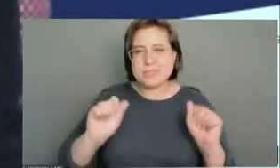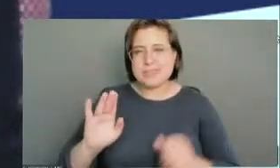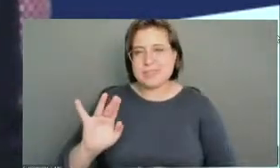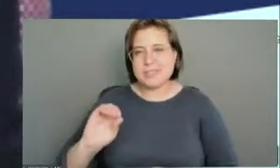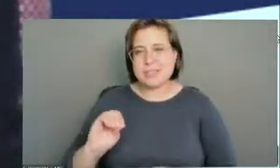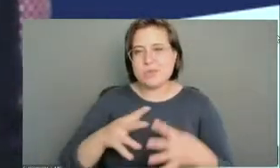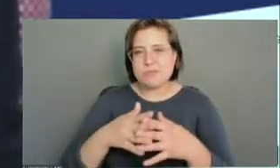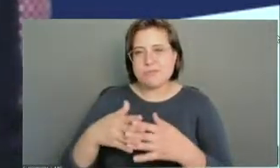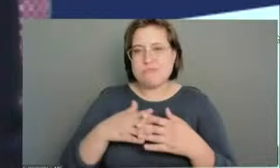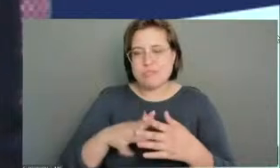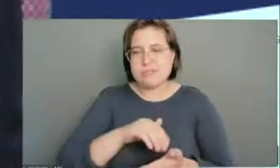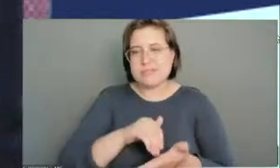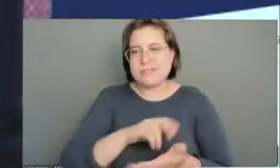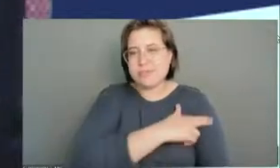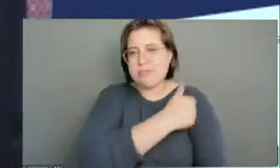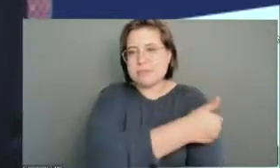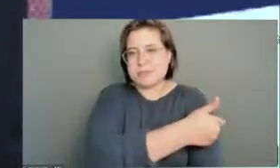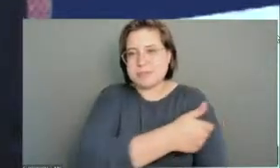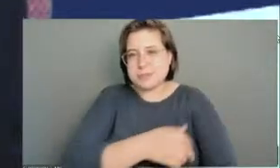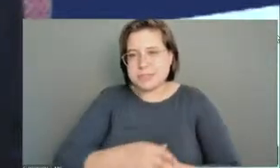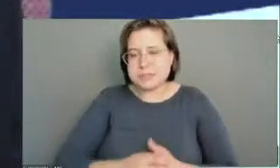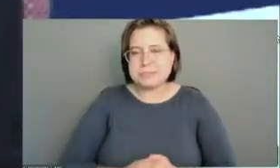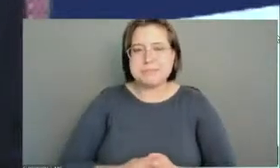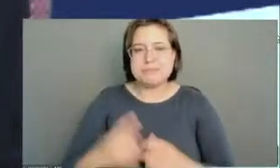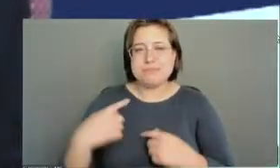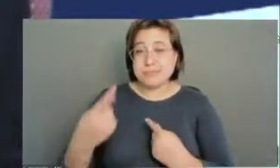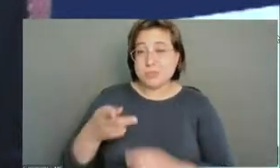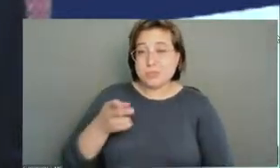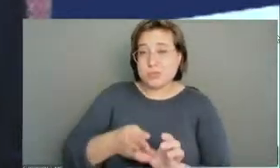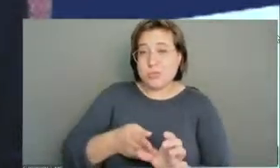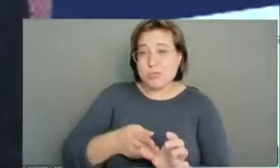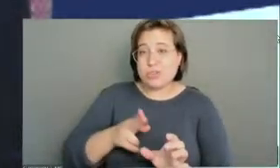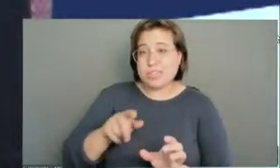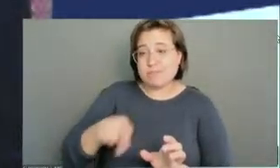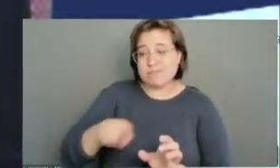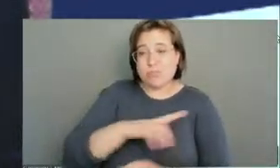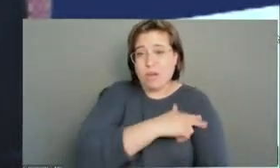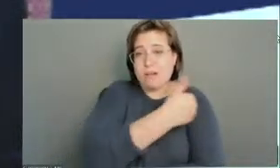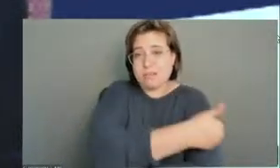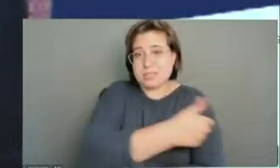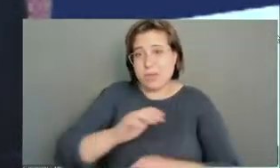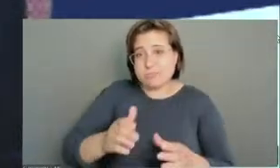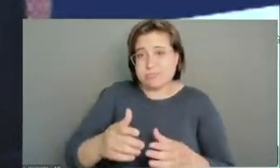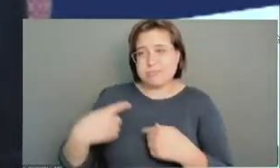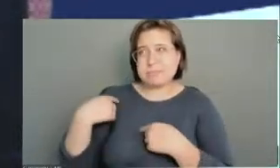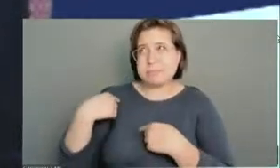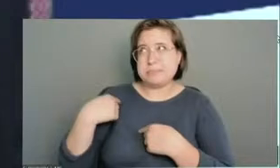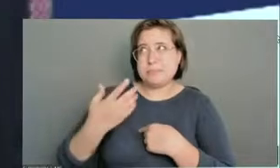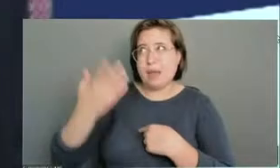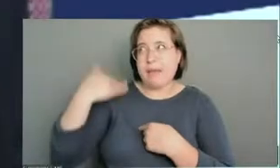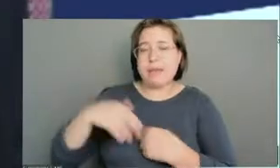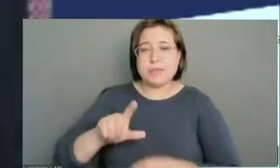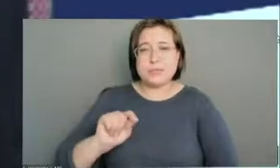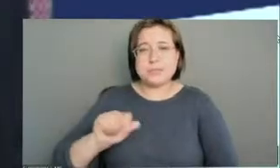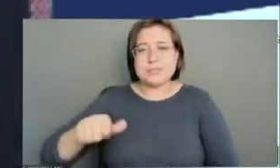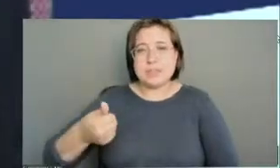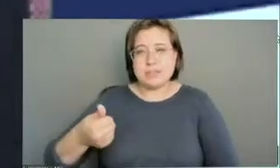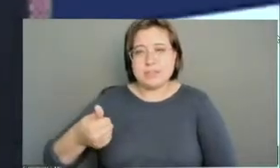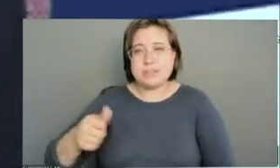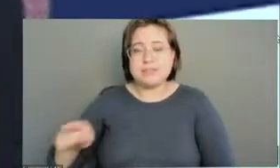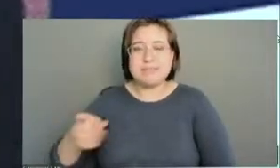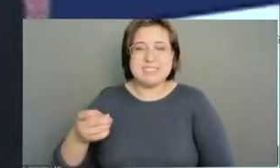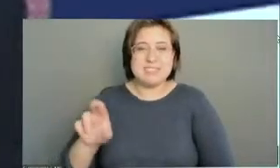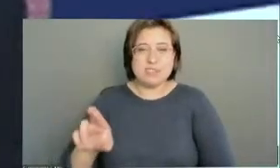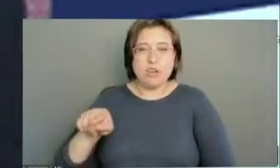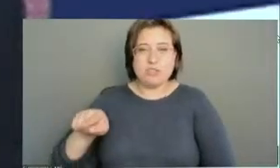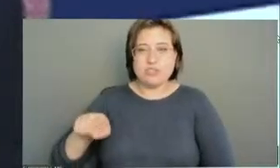America's Essential Hospitals. Since joining America's Essential Hospitals back in 2010, Dr. Siegel has used